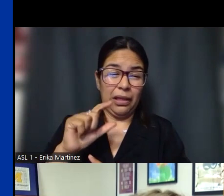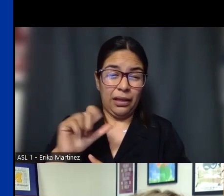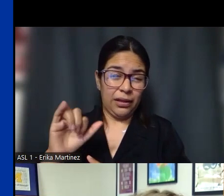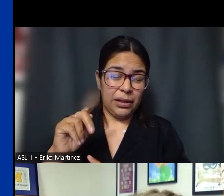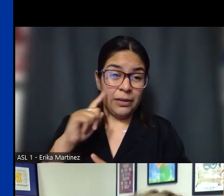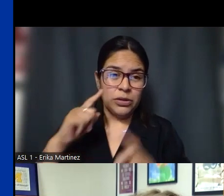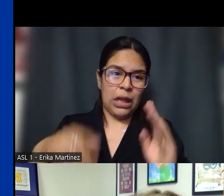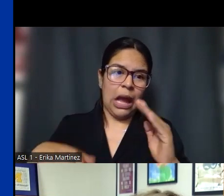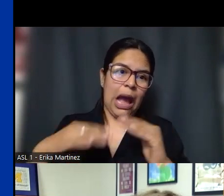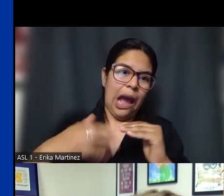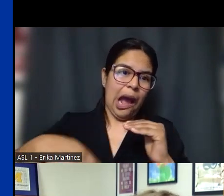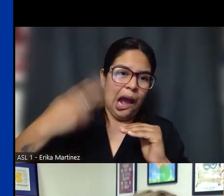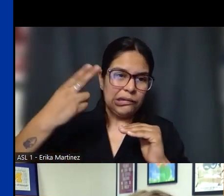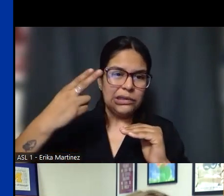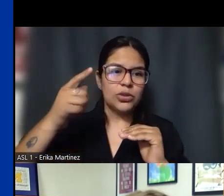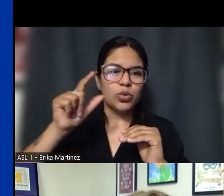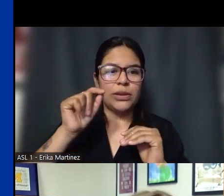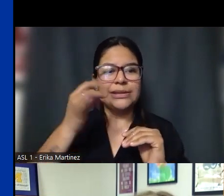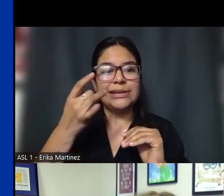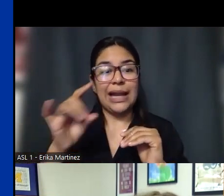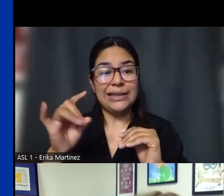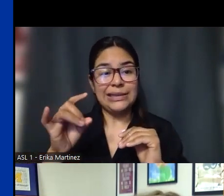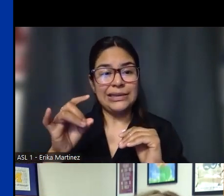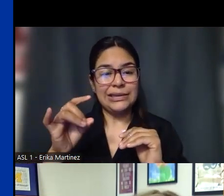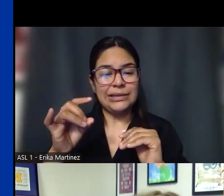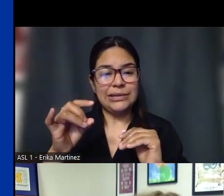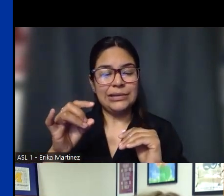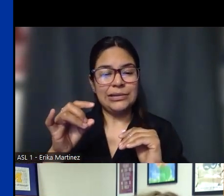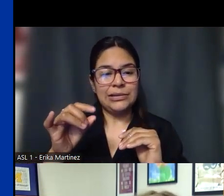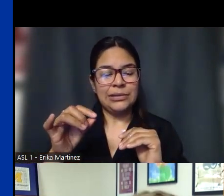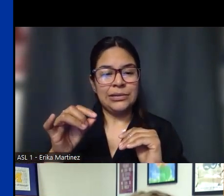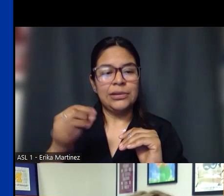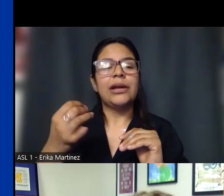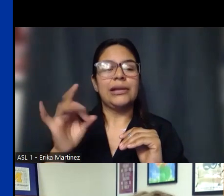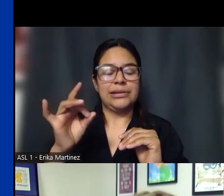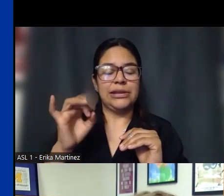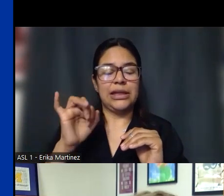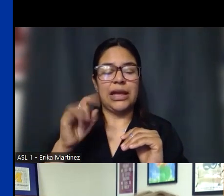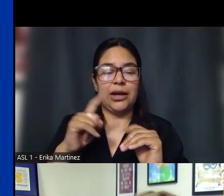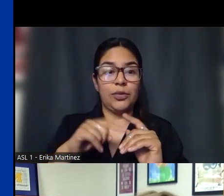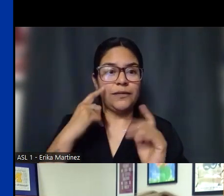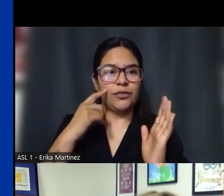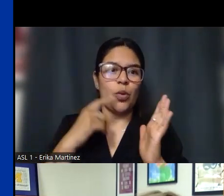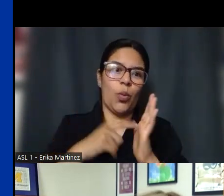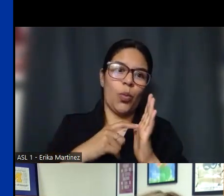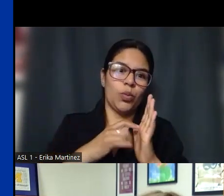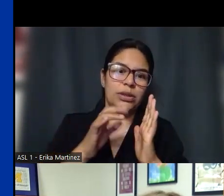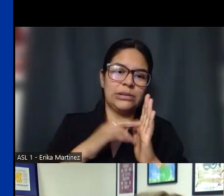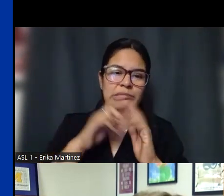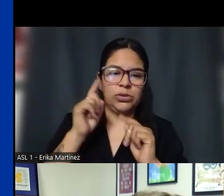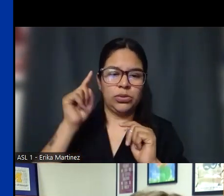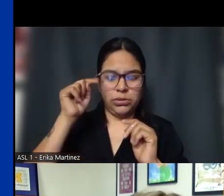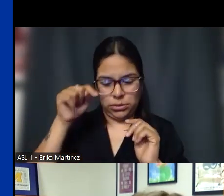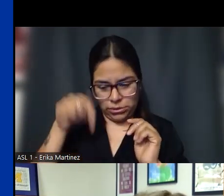in 2018, where we received almost $400 million, and now we're looking to be down at about